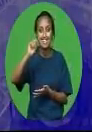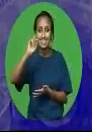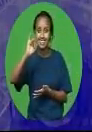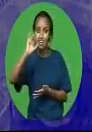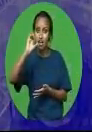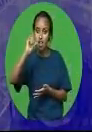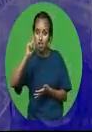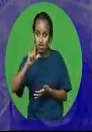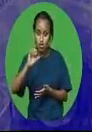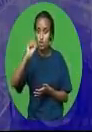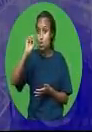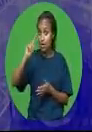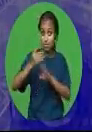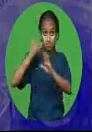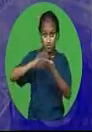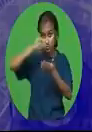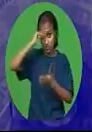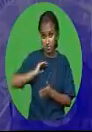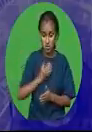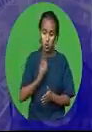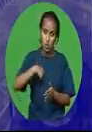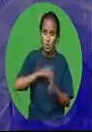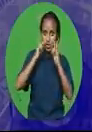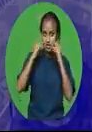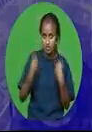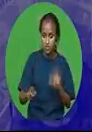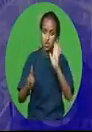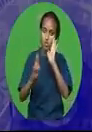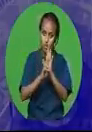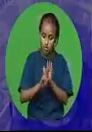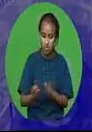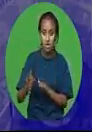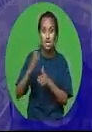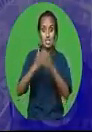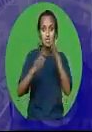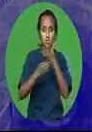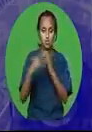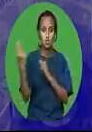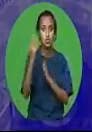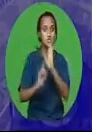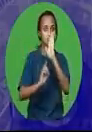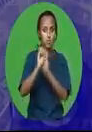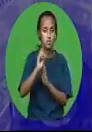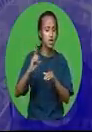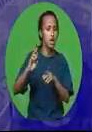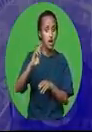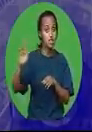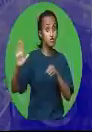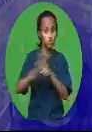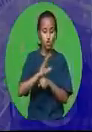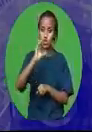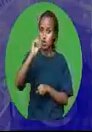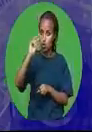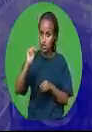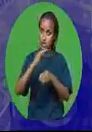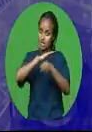In our last lesson, we have seen the rules and steps used for the development of a right full cone, a truncated